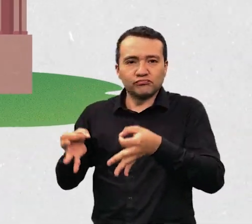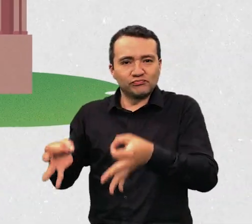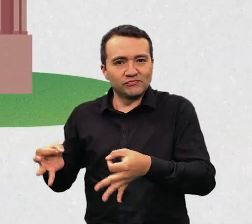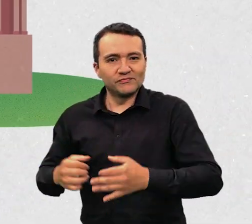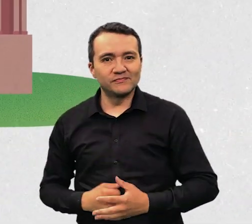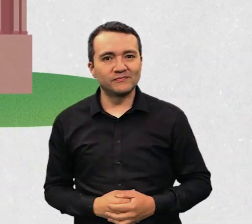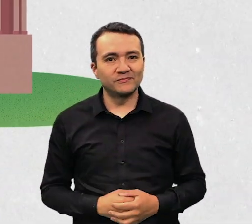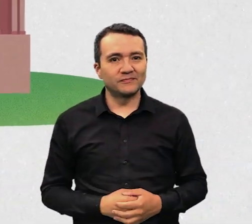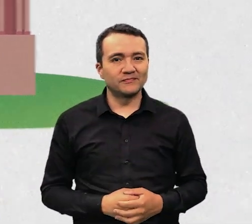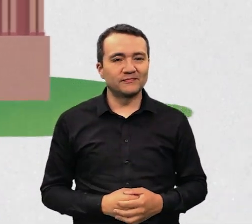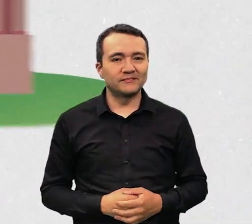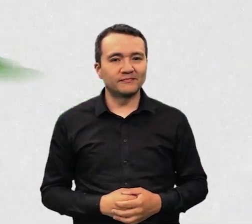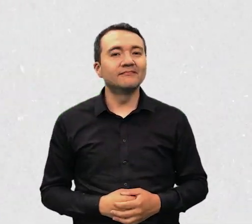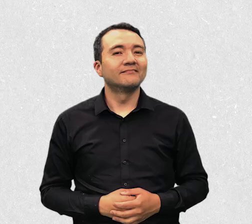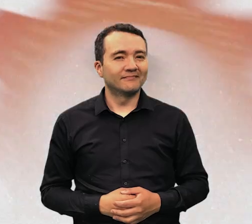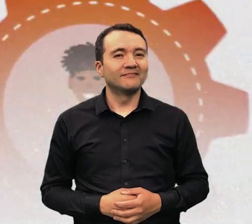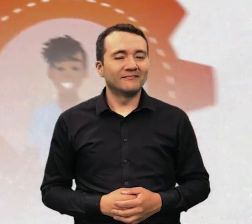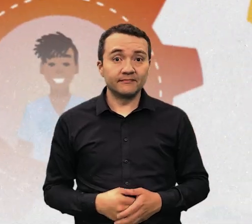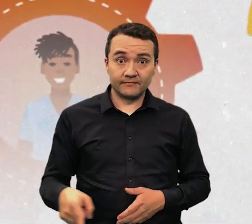disabilities.